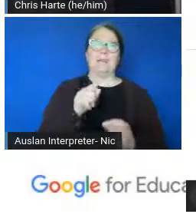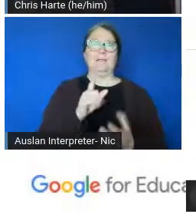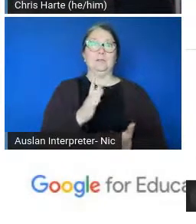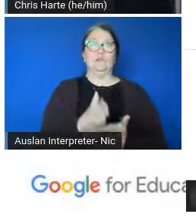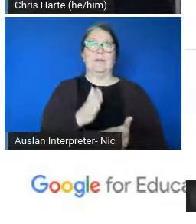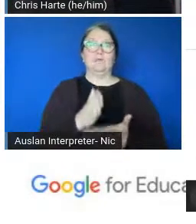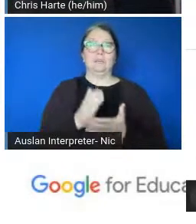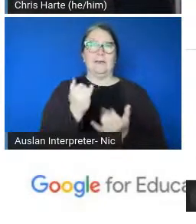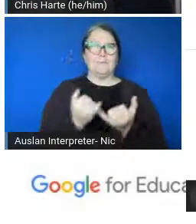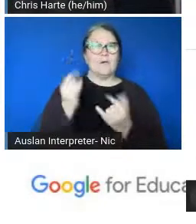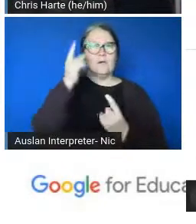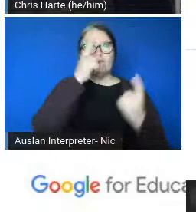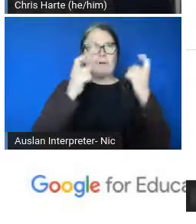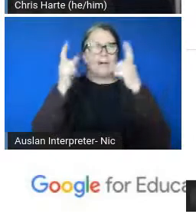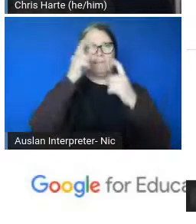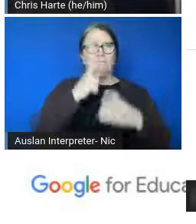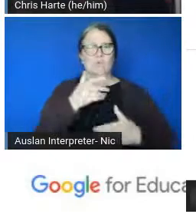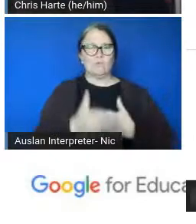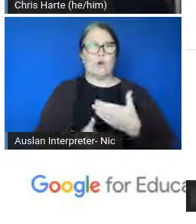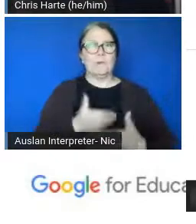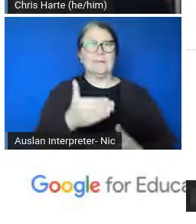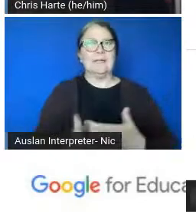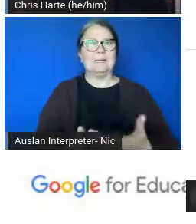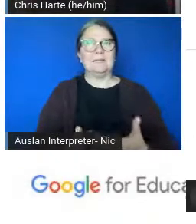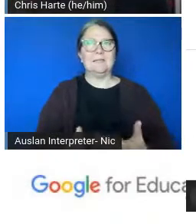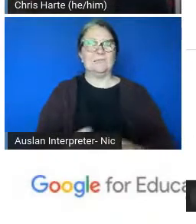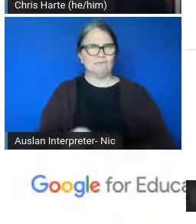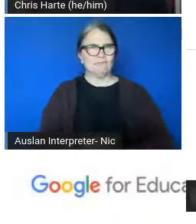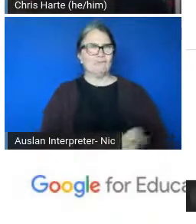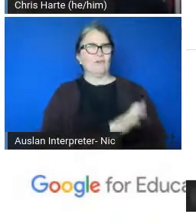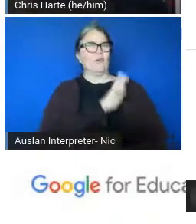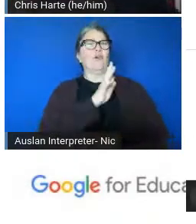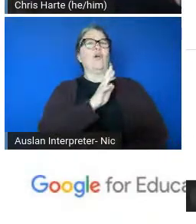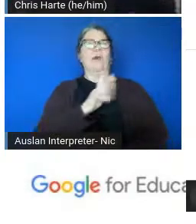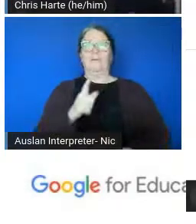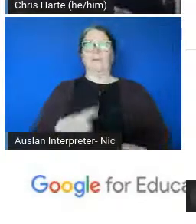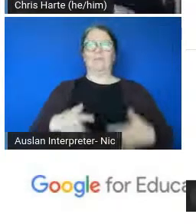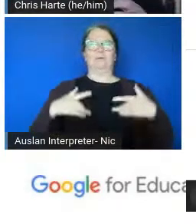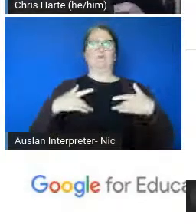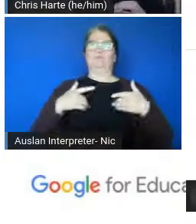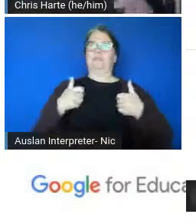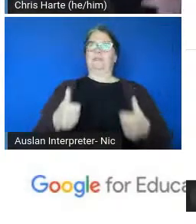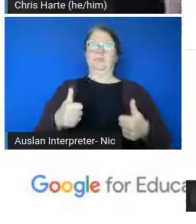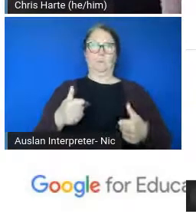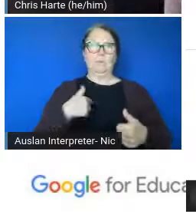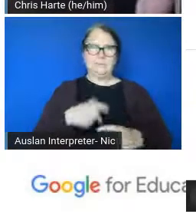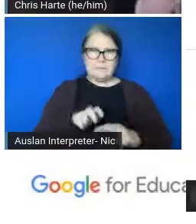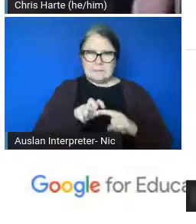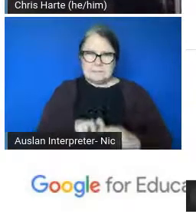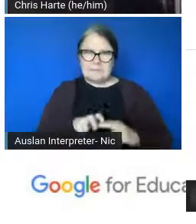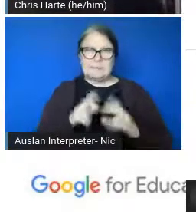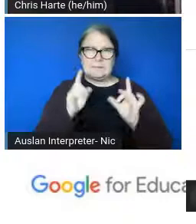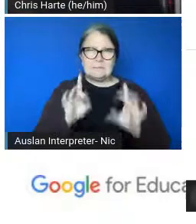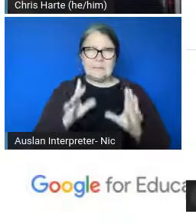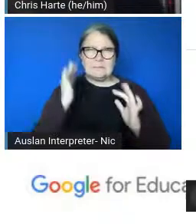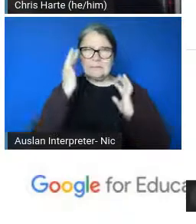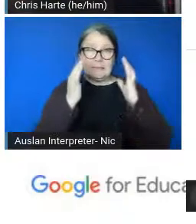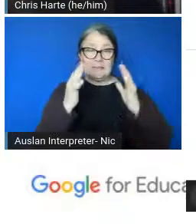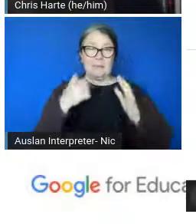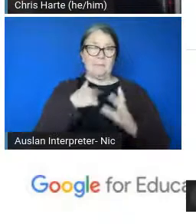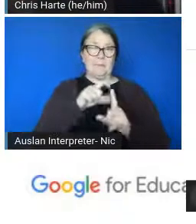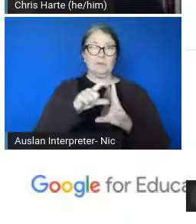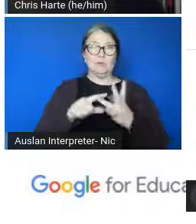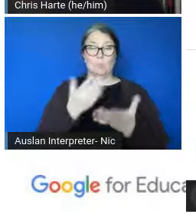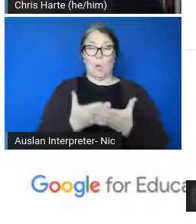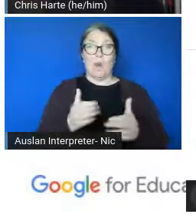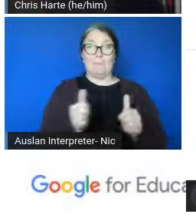creative process and a really enlightening process just to sit down with these and start cutting out. I do it on paper, which is maybe we